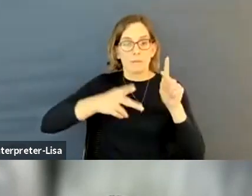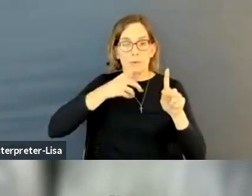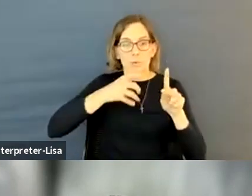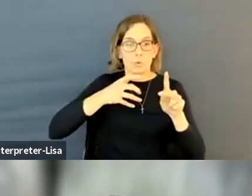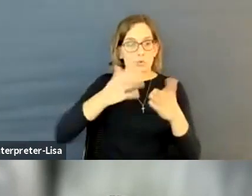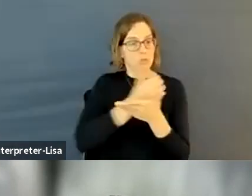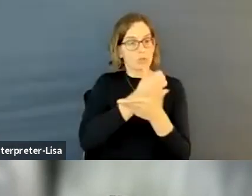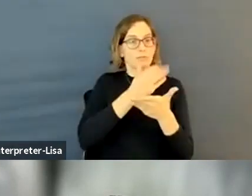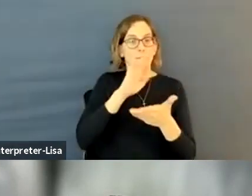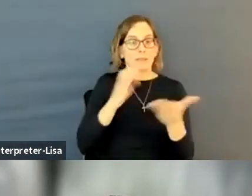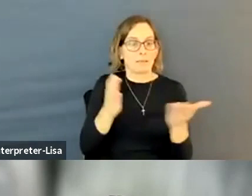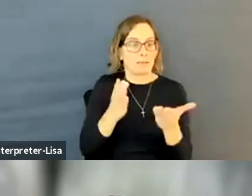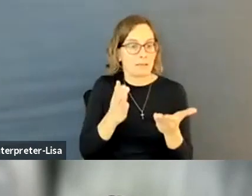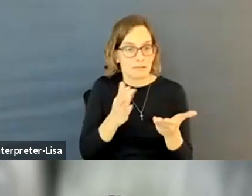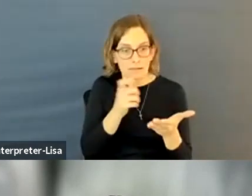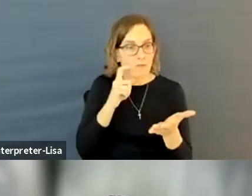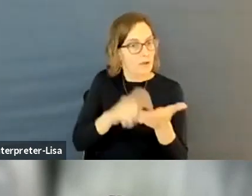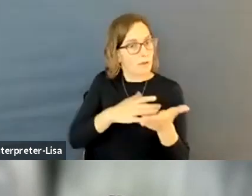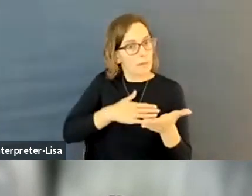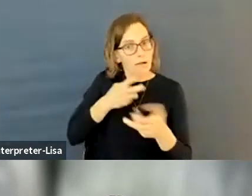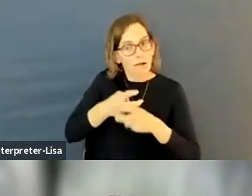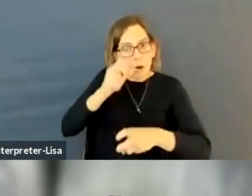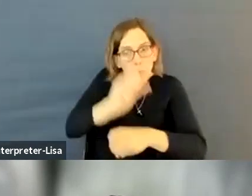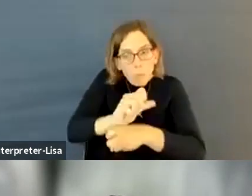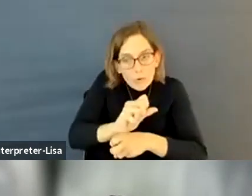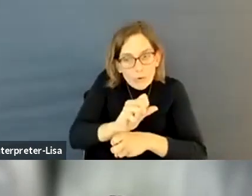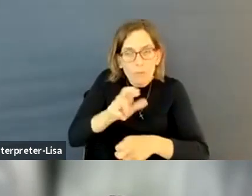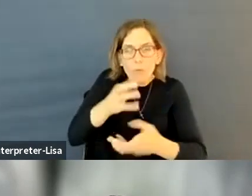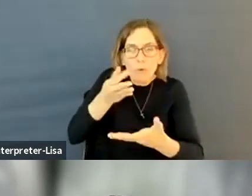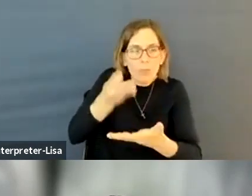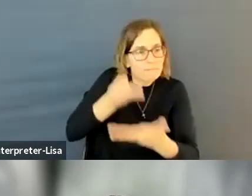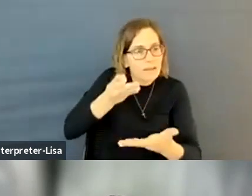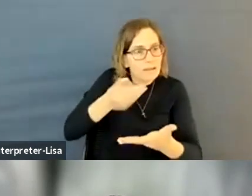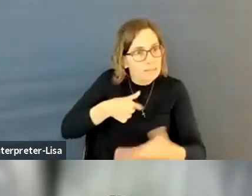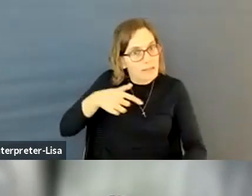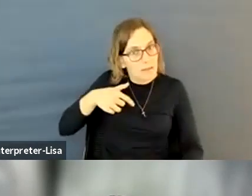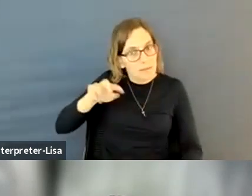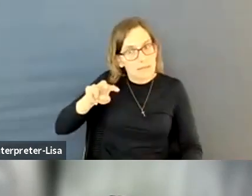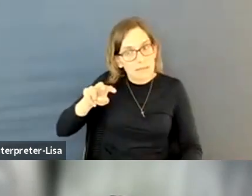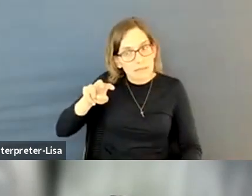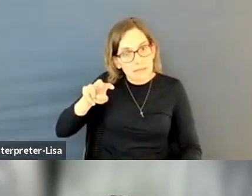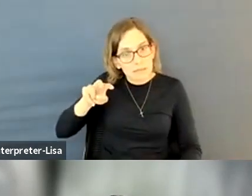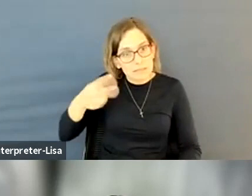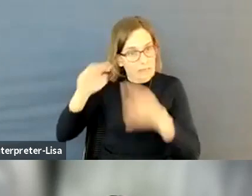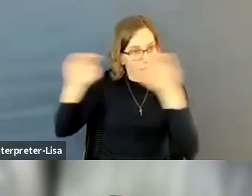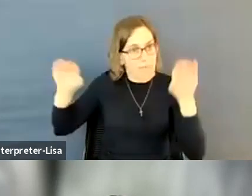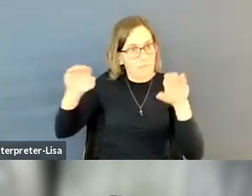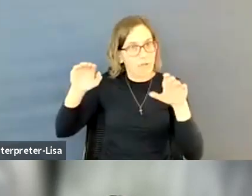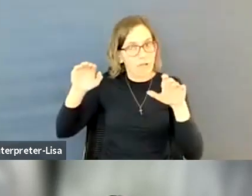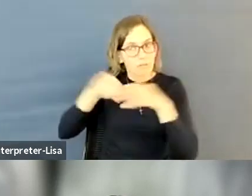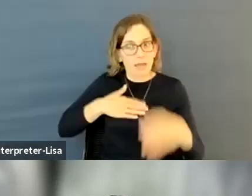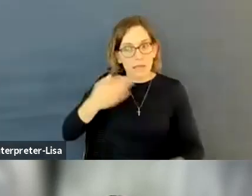no recognition of the hard work that I had done. The fact that I was second ranked in my high school, the fact that